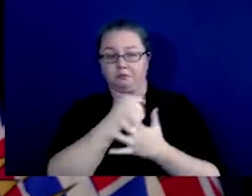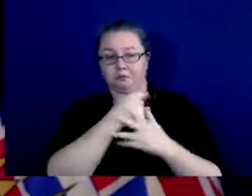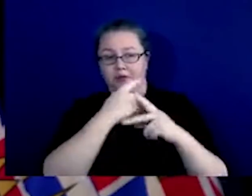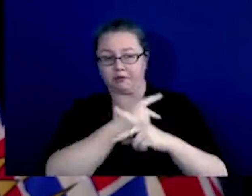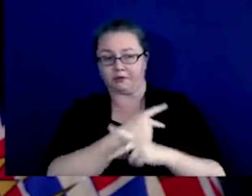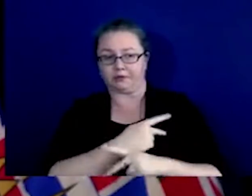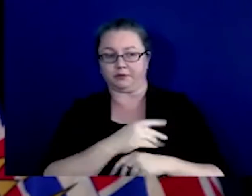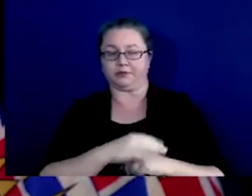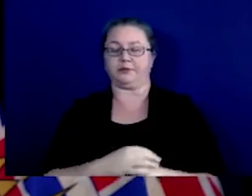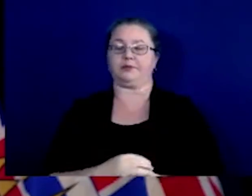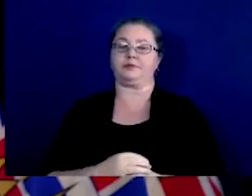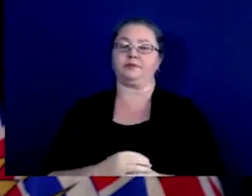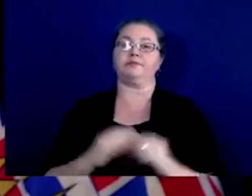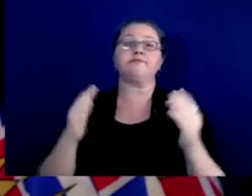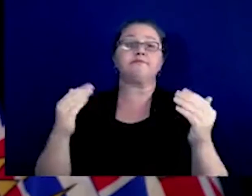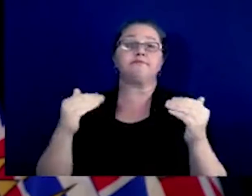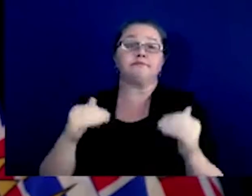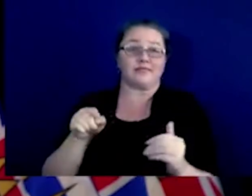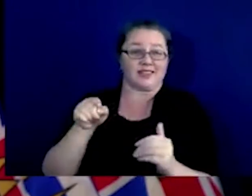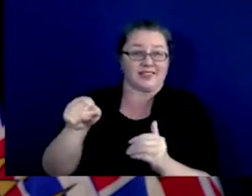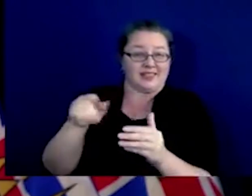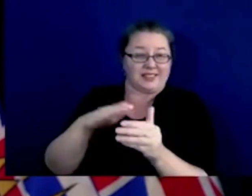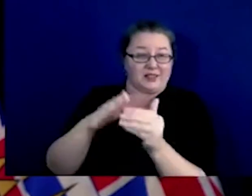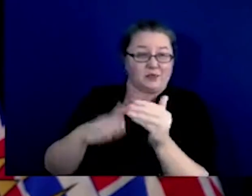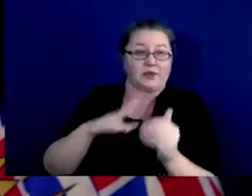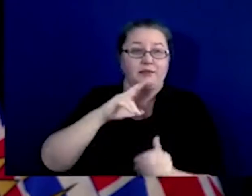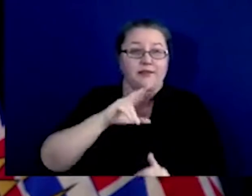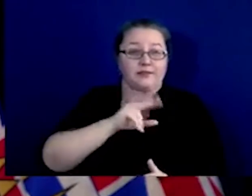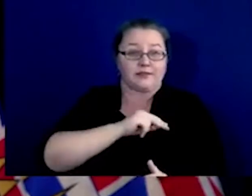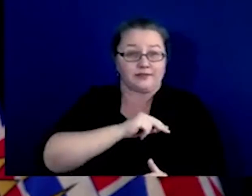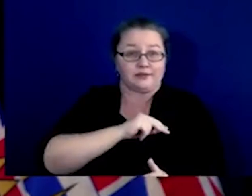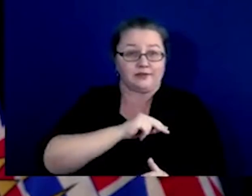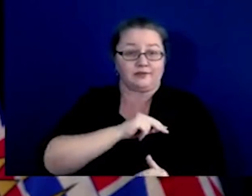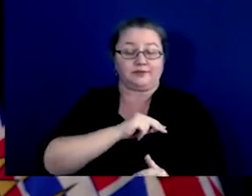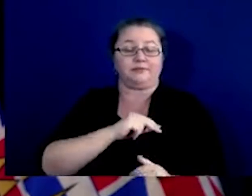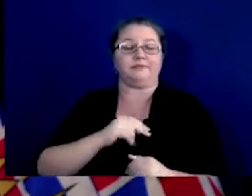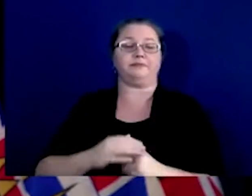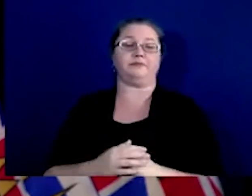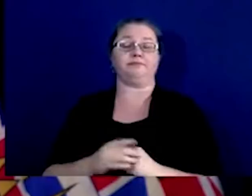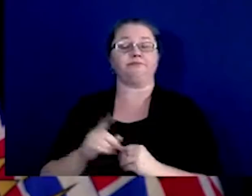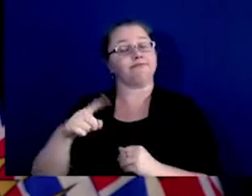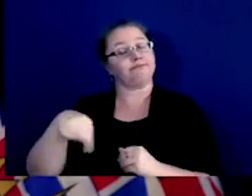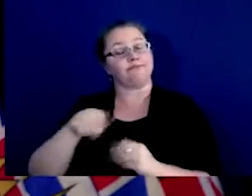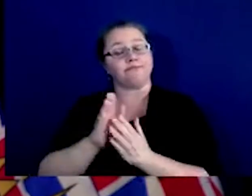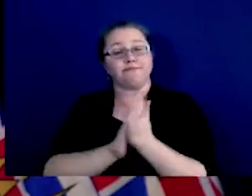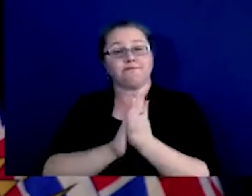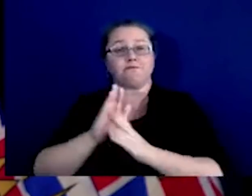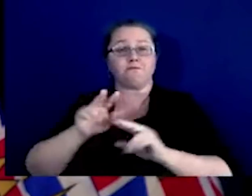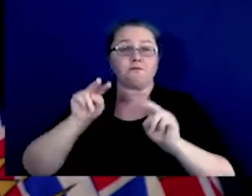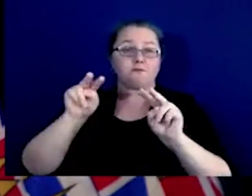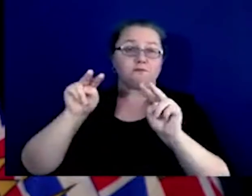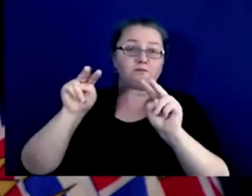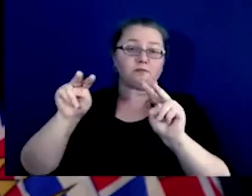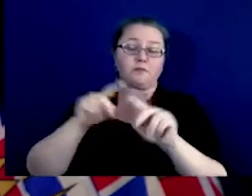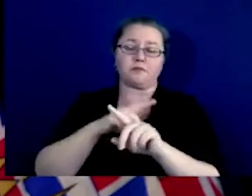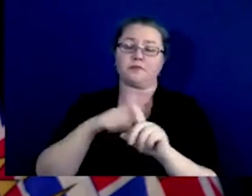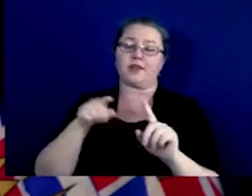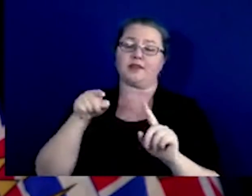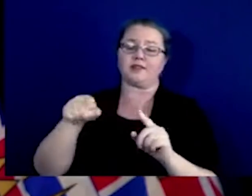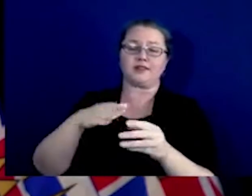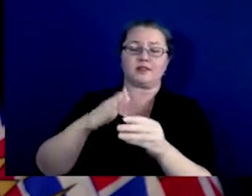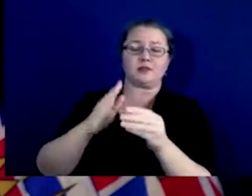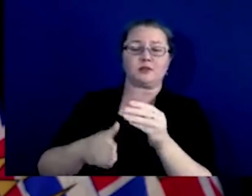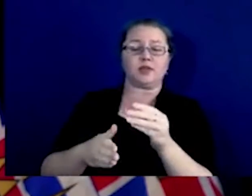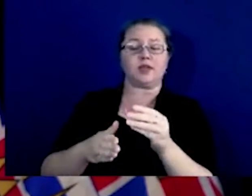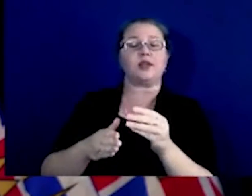significant across the province, yet there is very great things that we can be grateful for. We can give